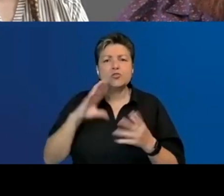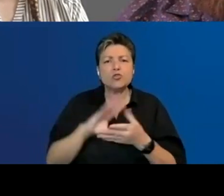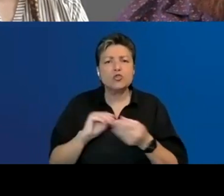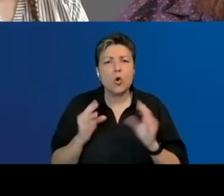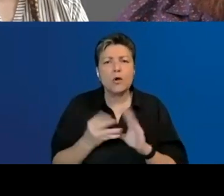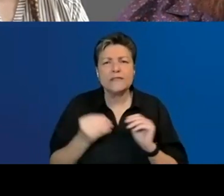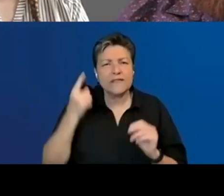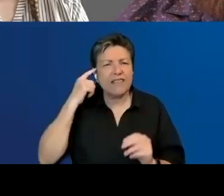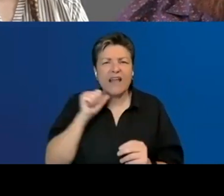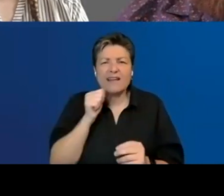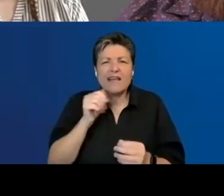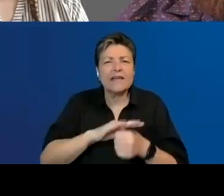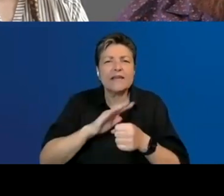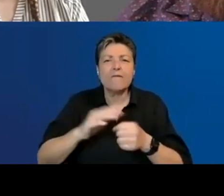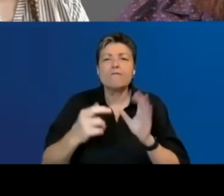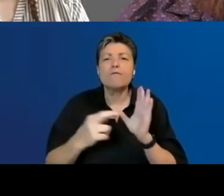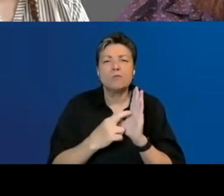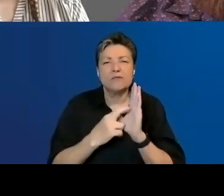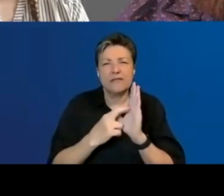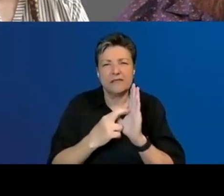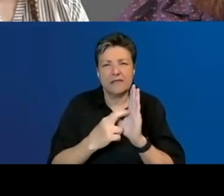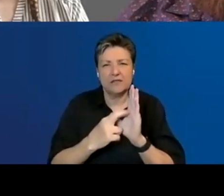underrepresented.